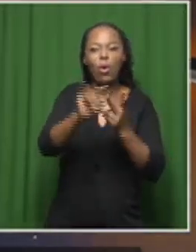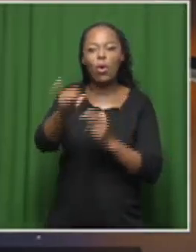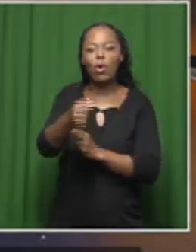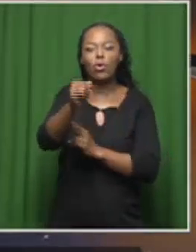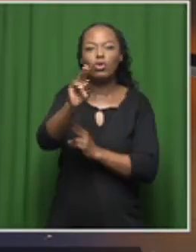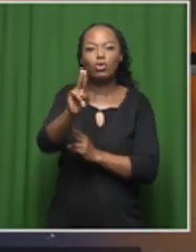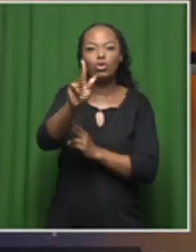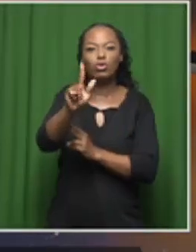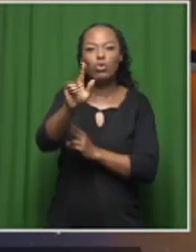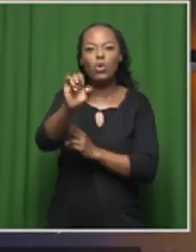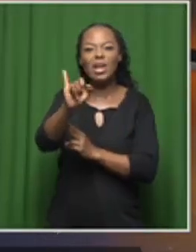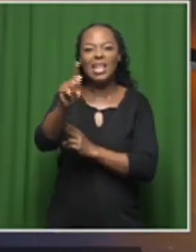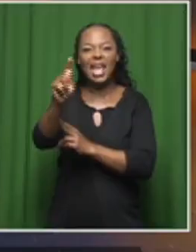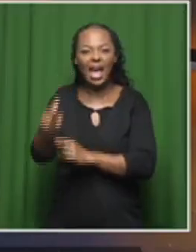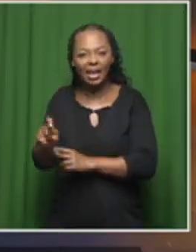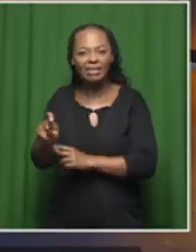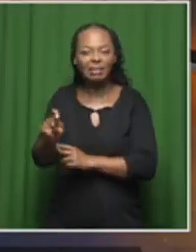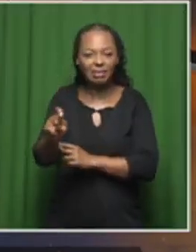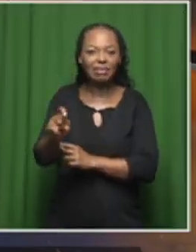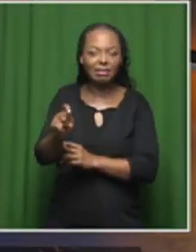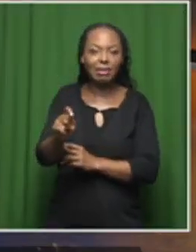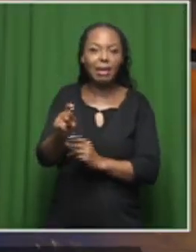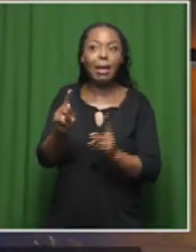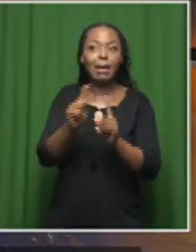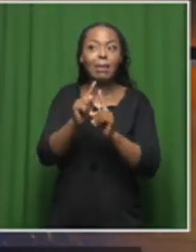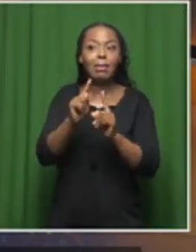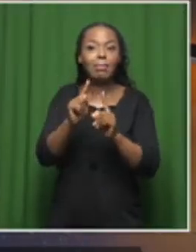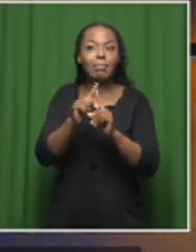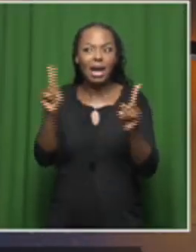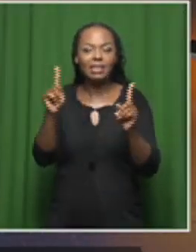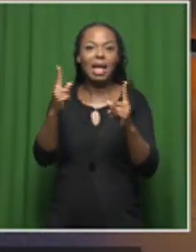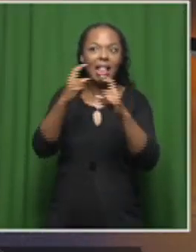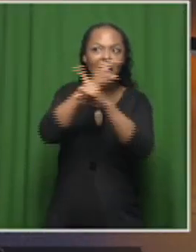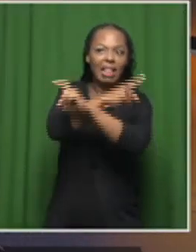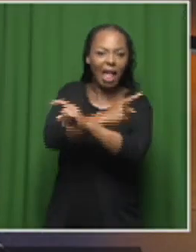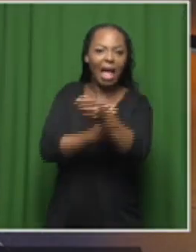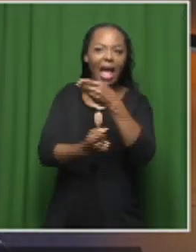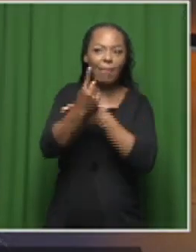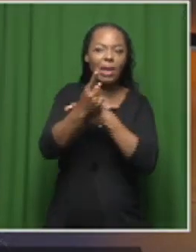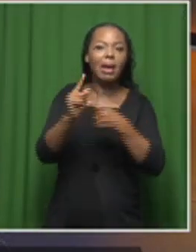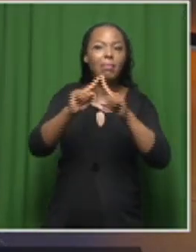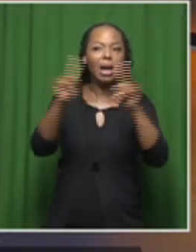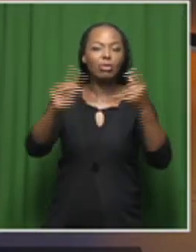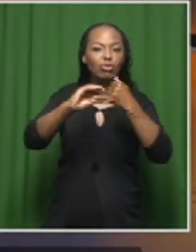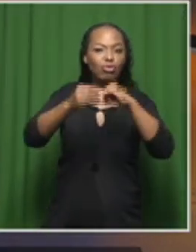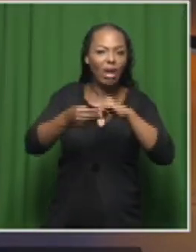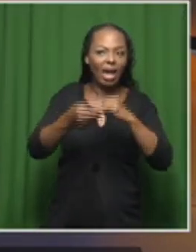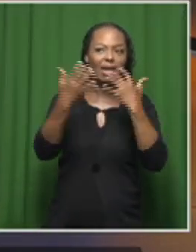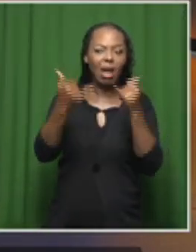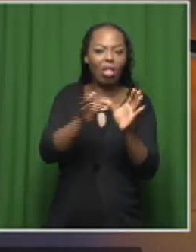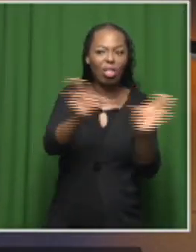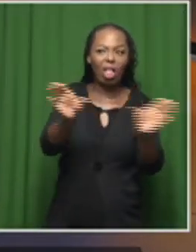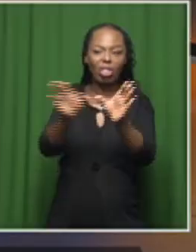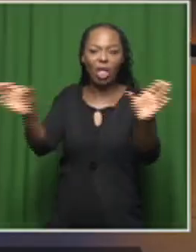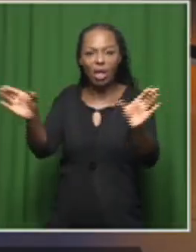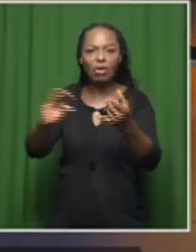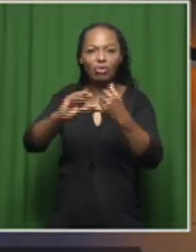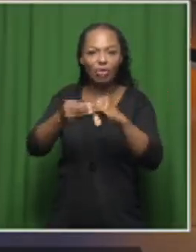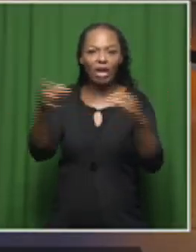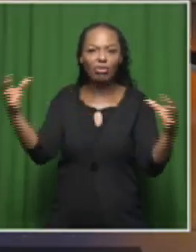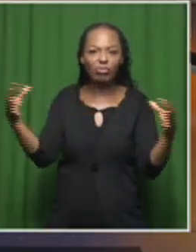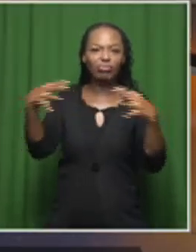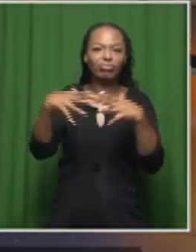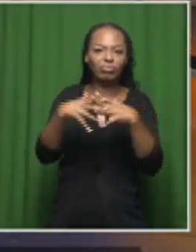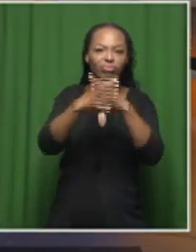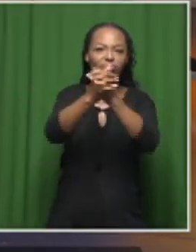warring factions, but they try to overcome all those divisions to be together. It's